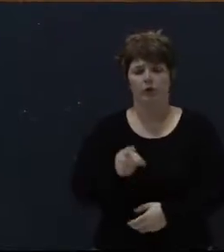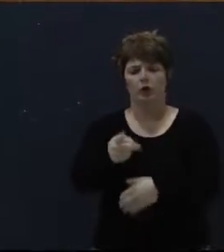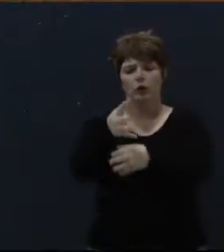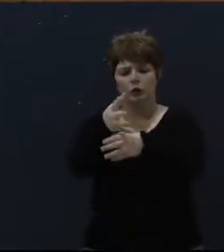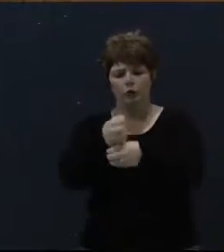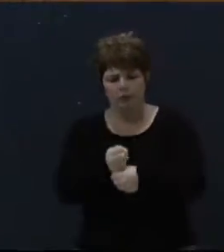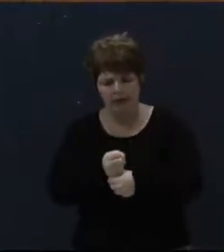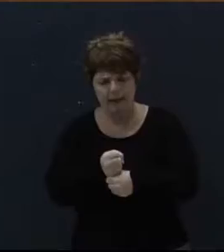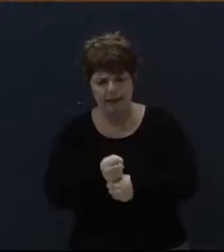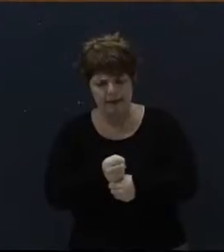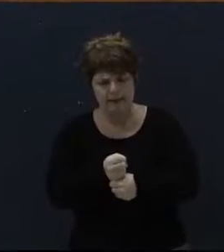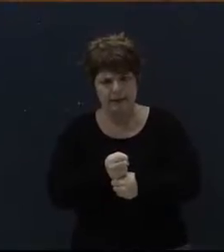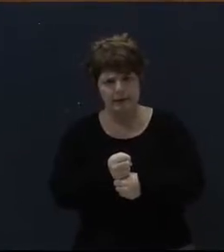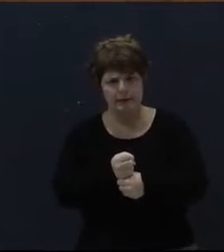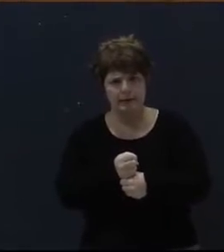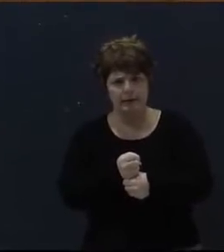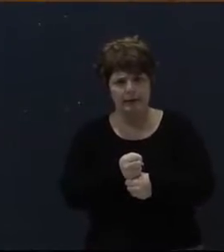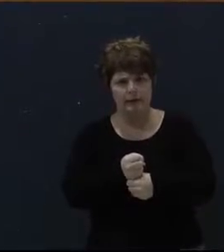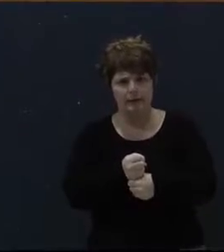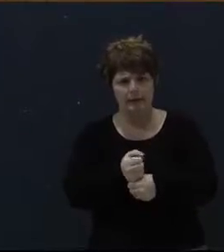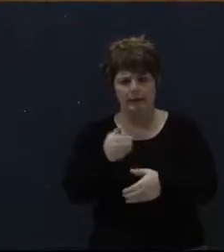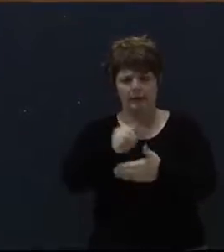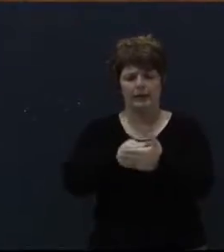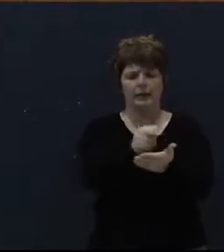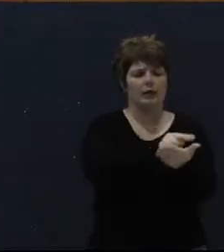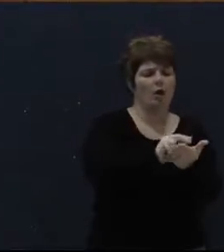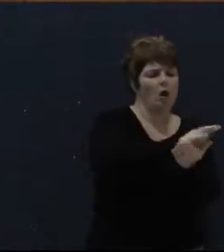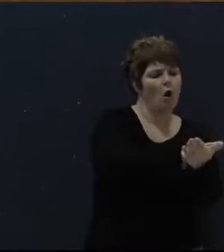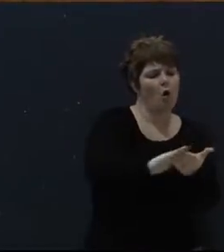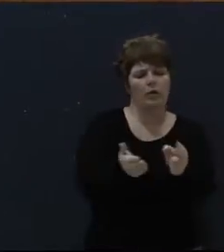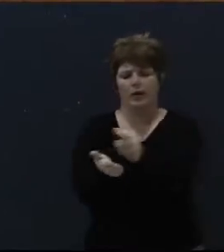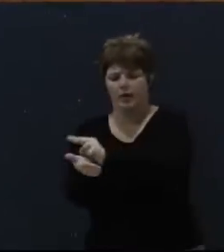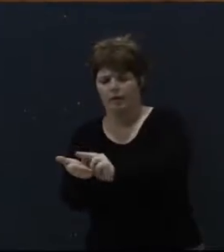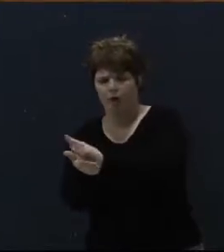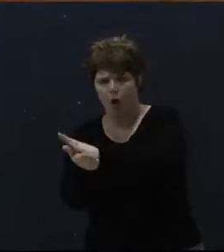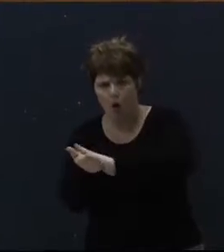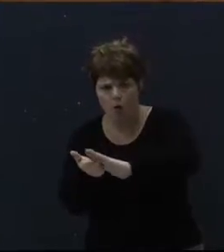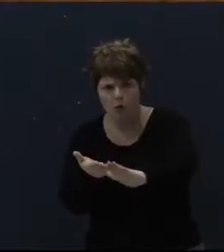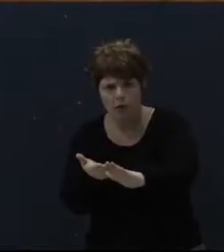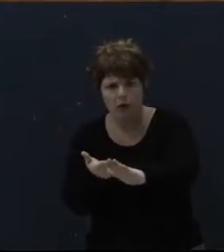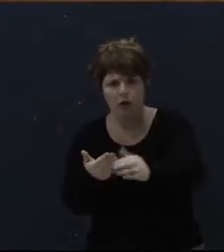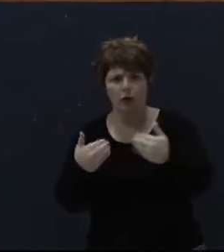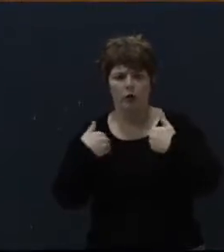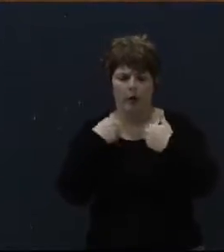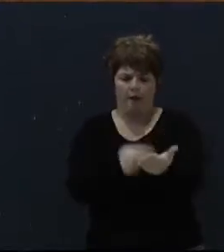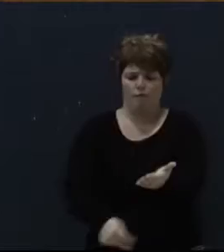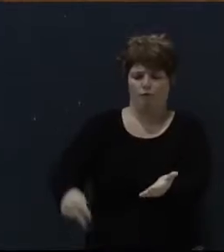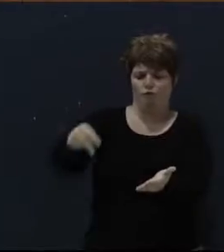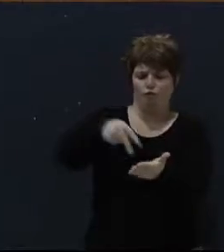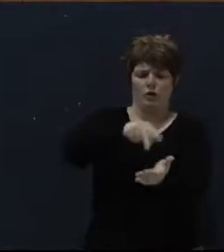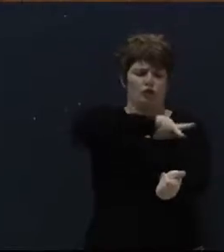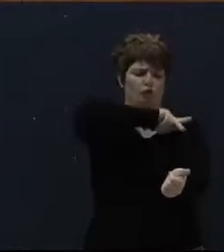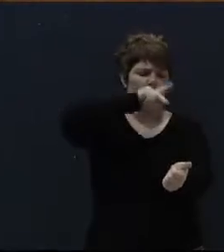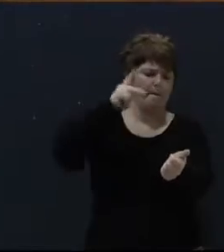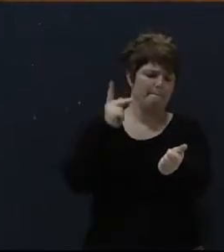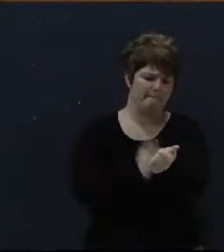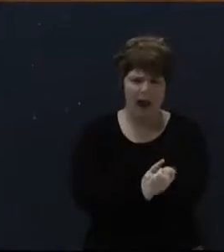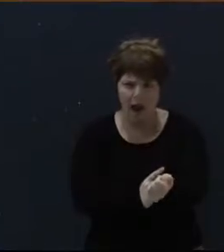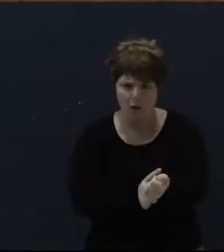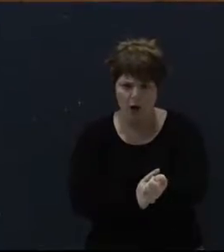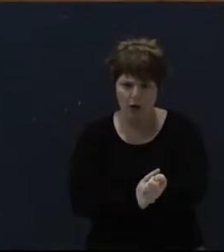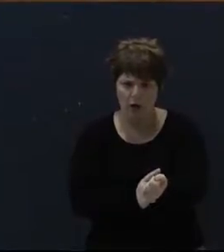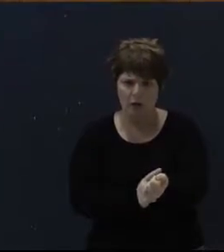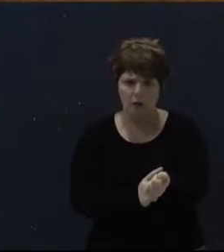You ever get into the holies of holies, you're going to have resurrected power.